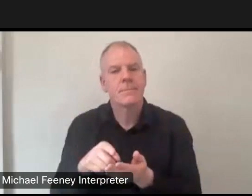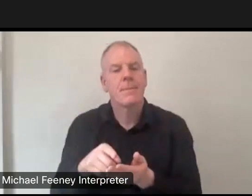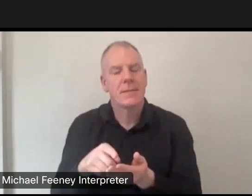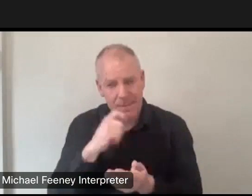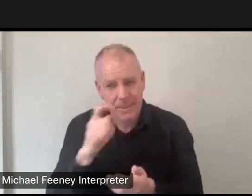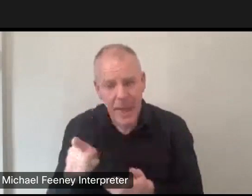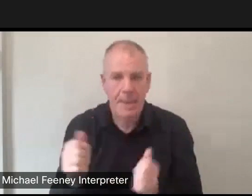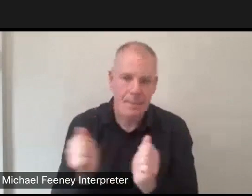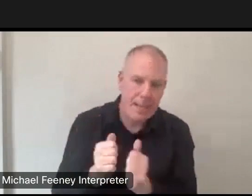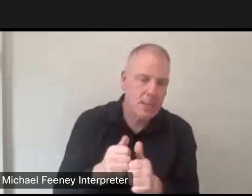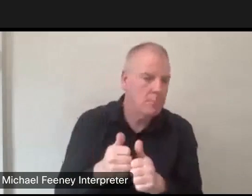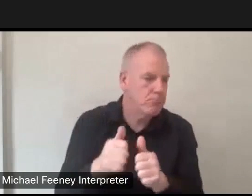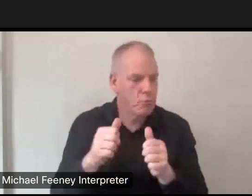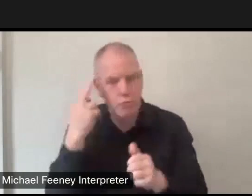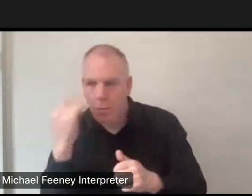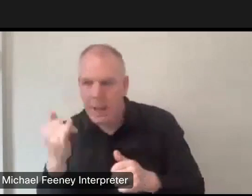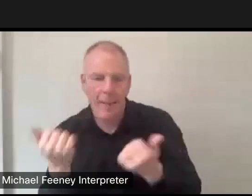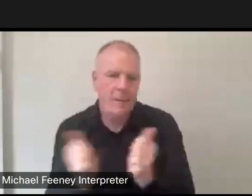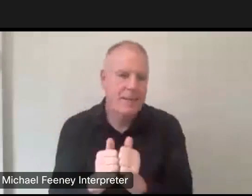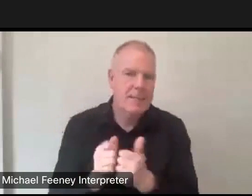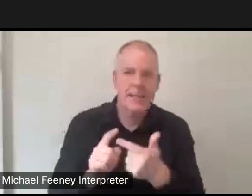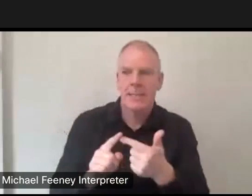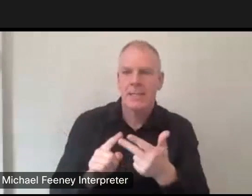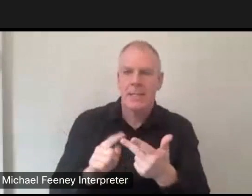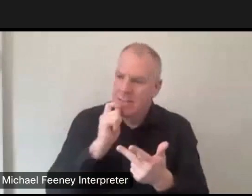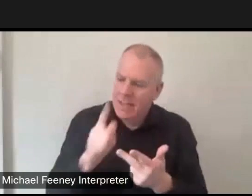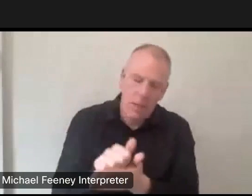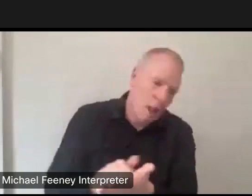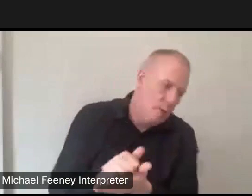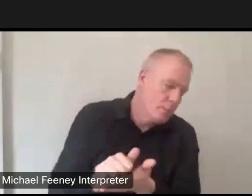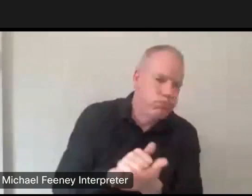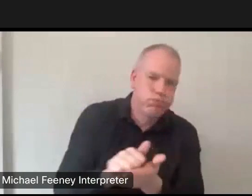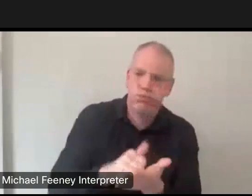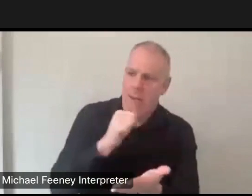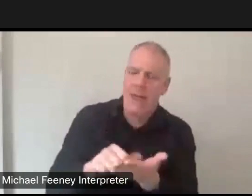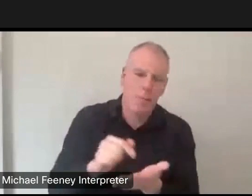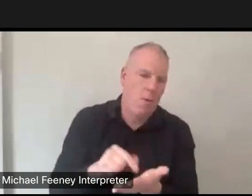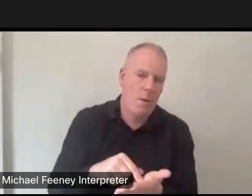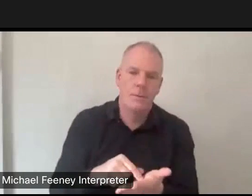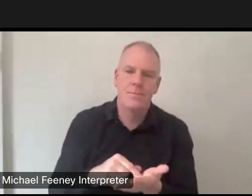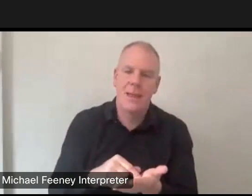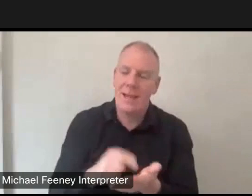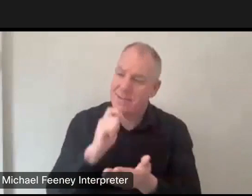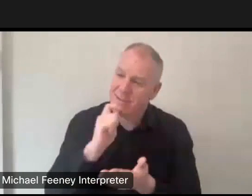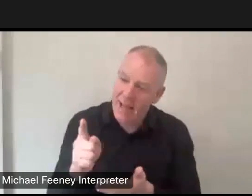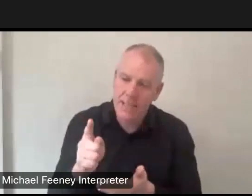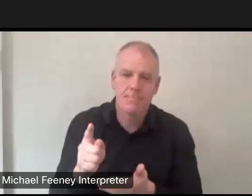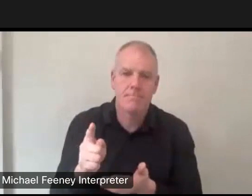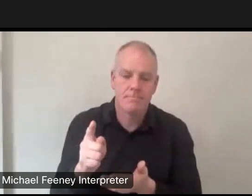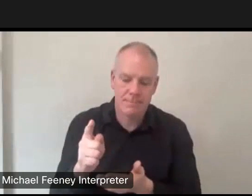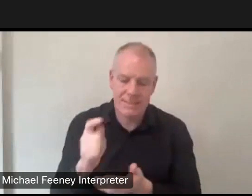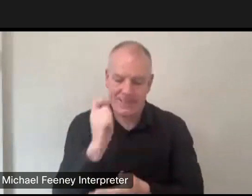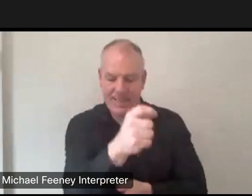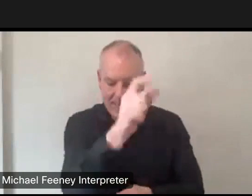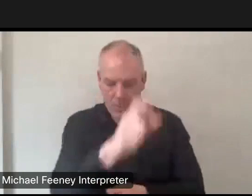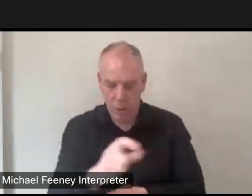the meeting, the reason for the meeting. We reiterate the apology in that letter, and also point them to the details of the designated person.